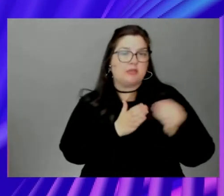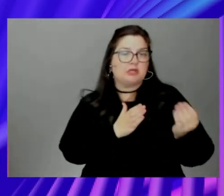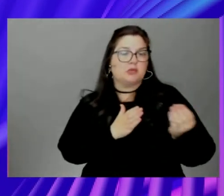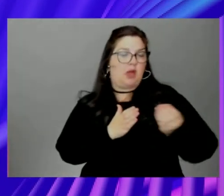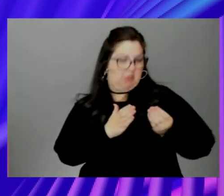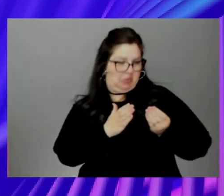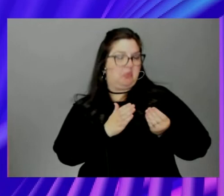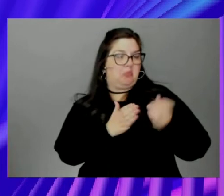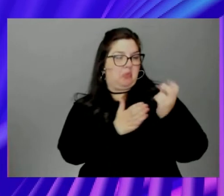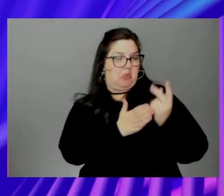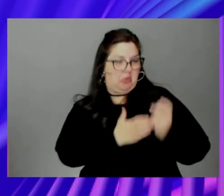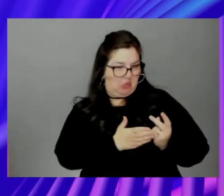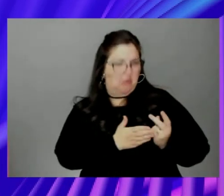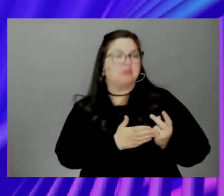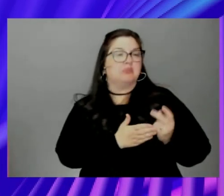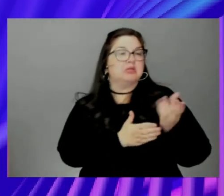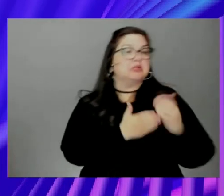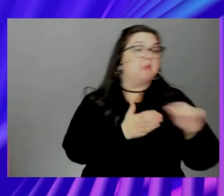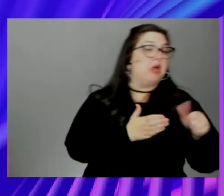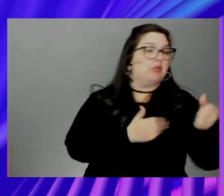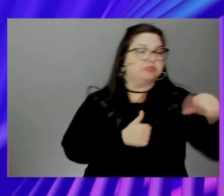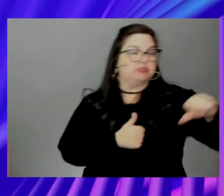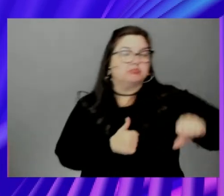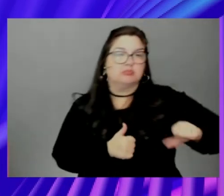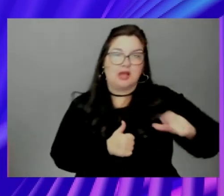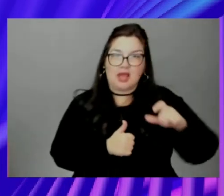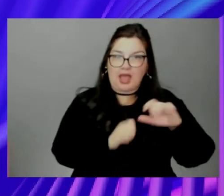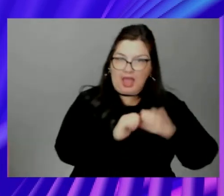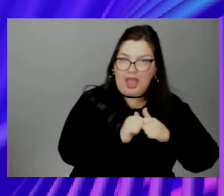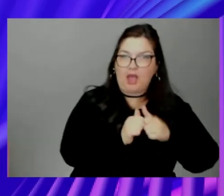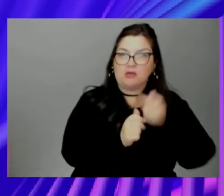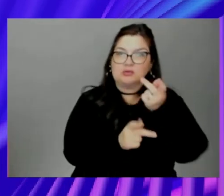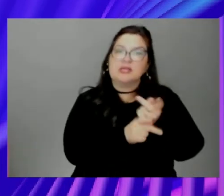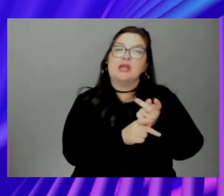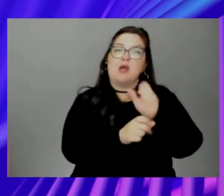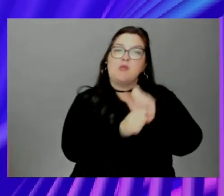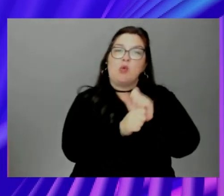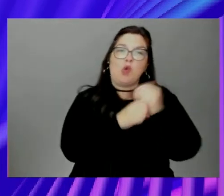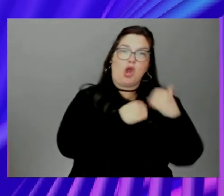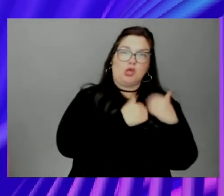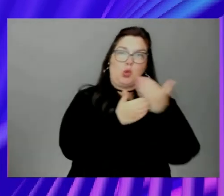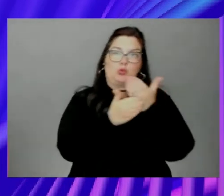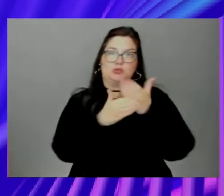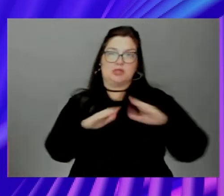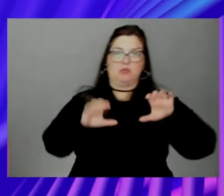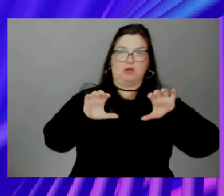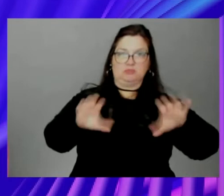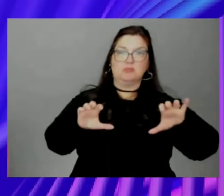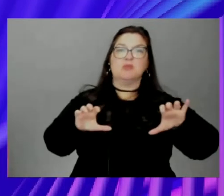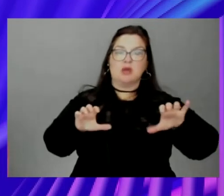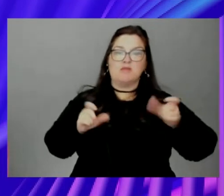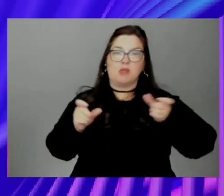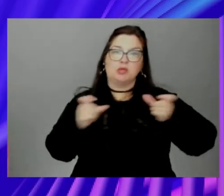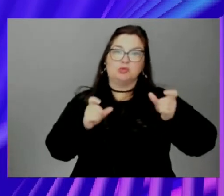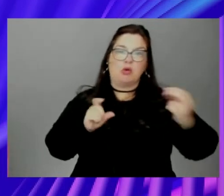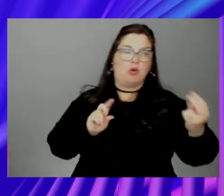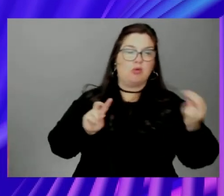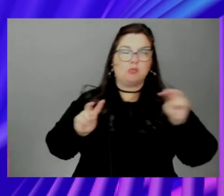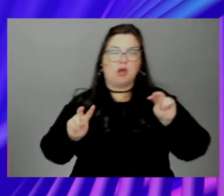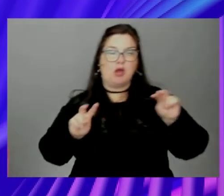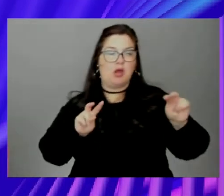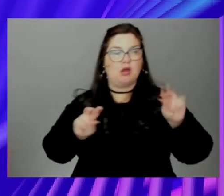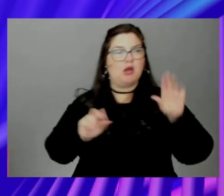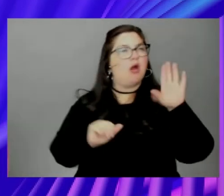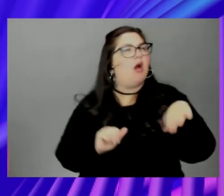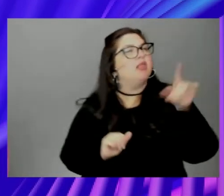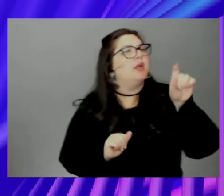keep, certain workloads segregated from other workloads from a control standpoint. That's really neat. And how about best